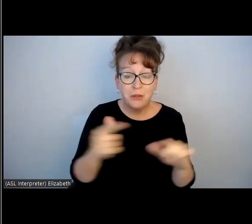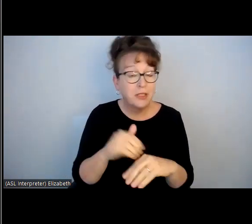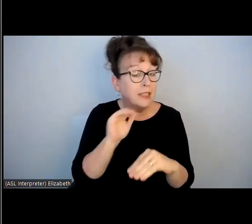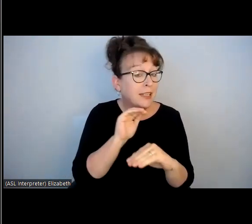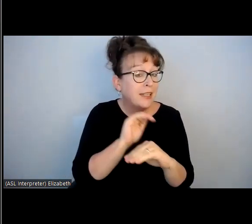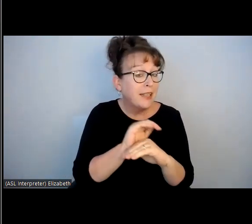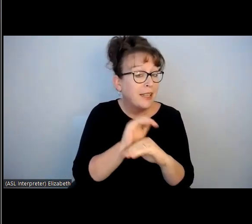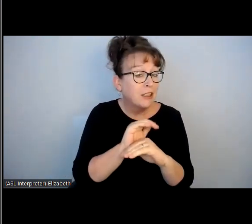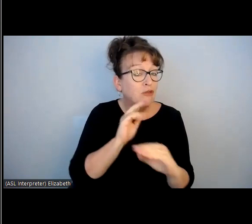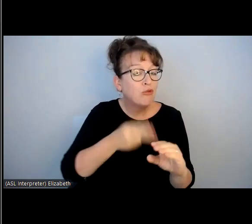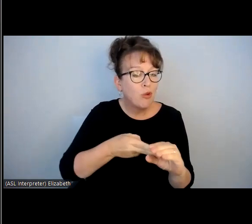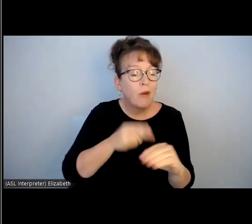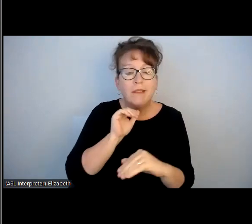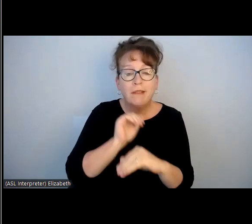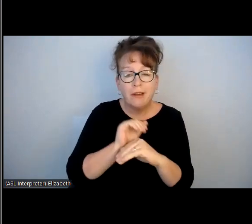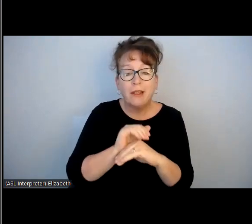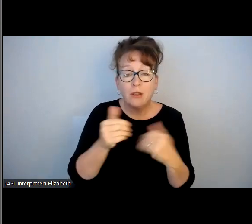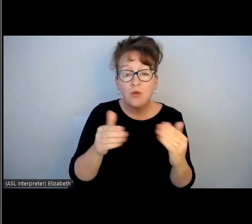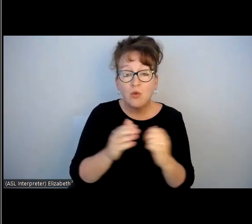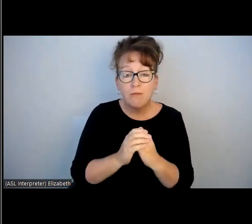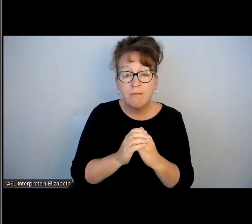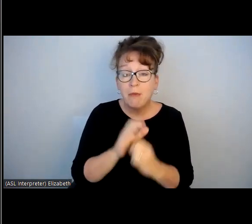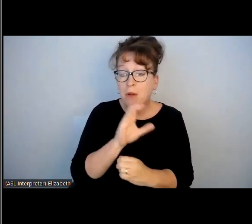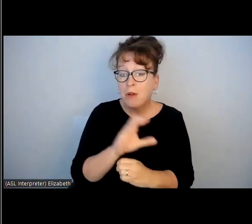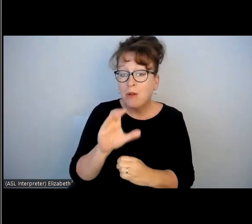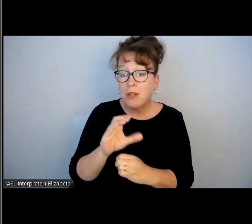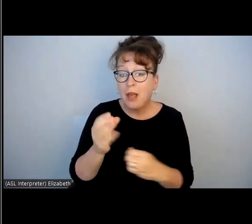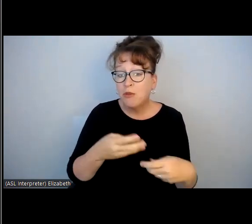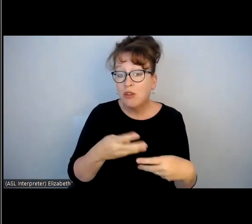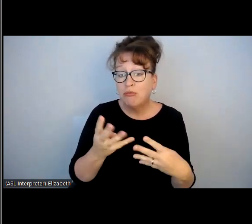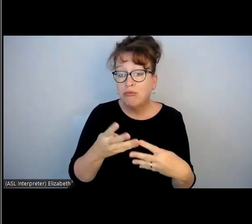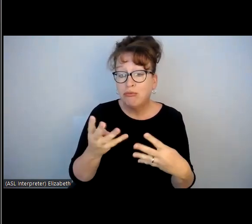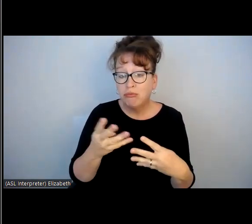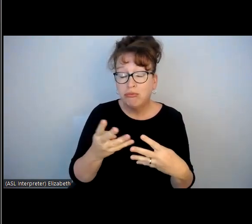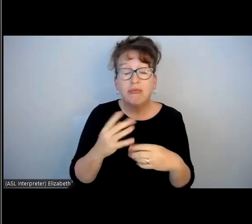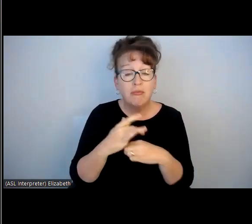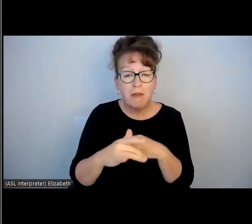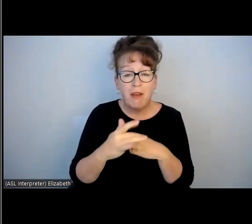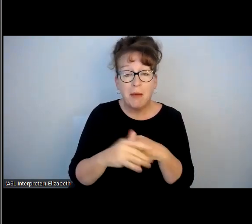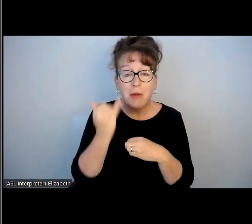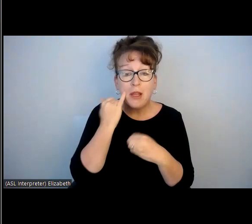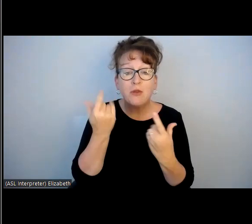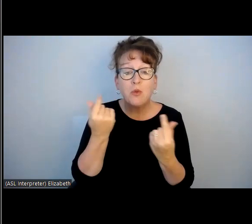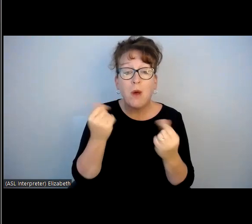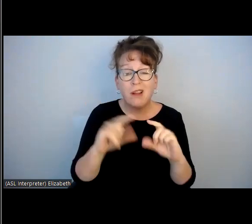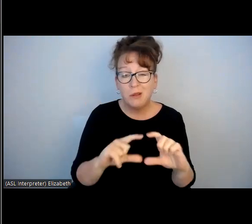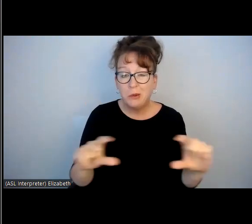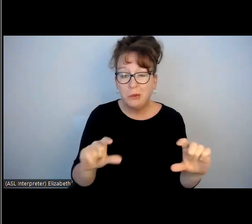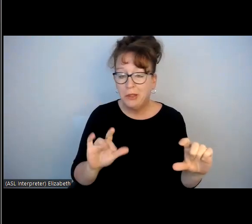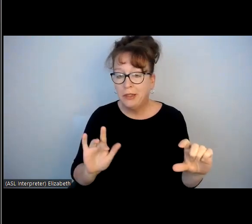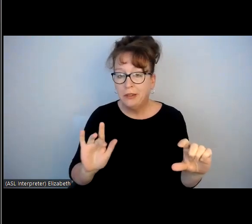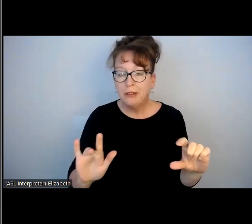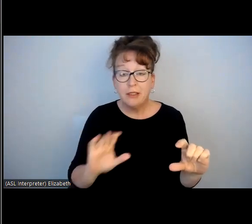translated comments. Closed captioning will be auto-generated and is available if you click the CC icon in your Zoom